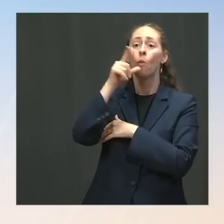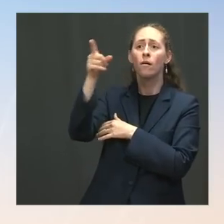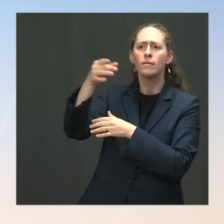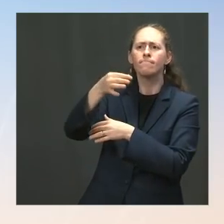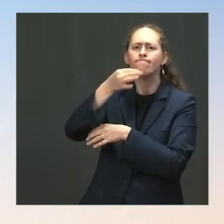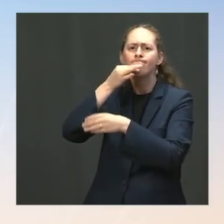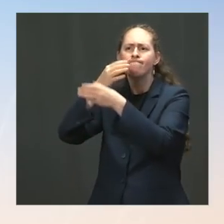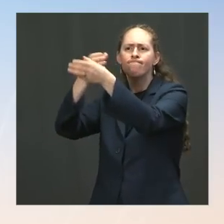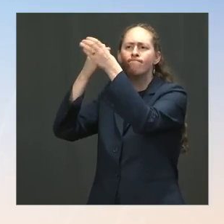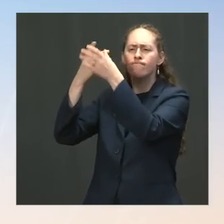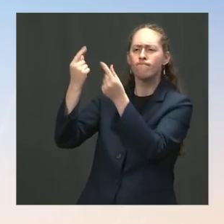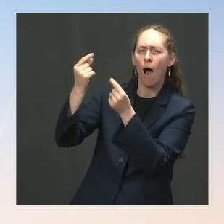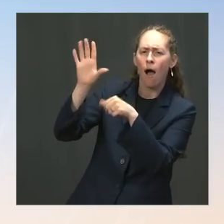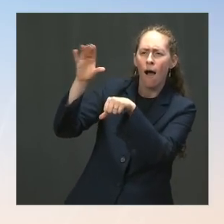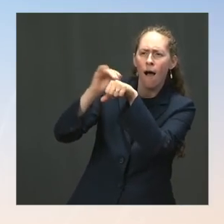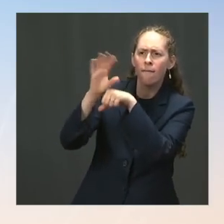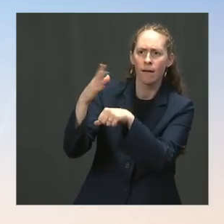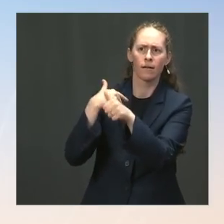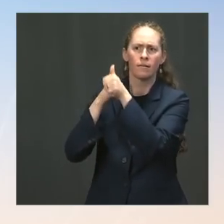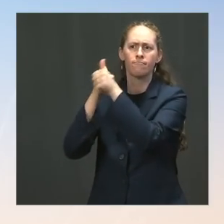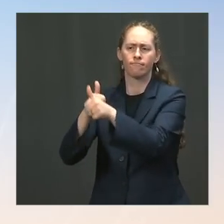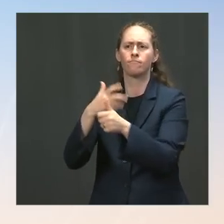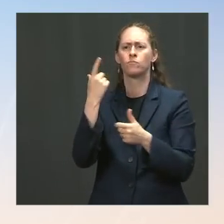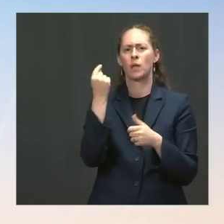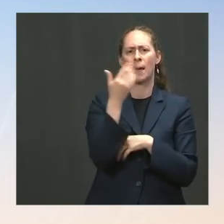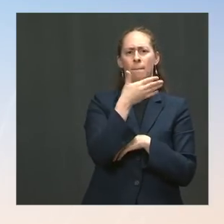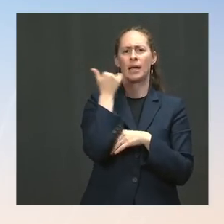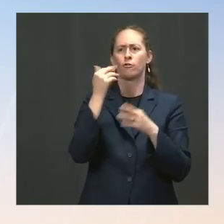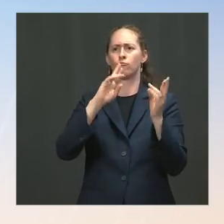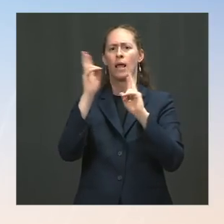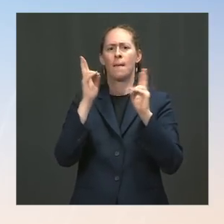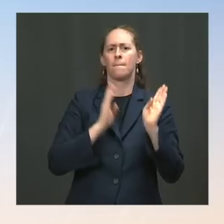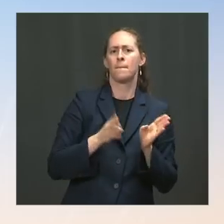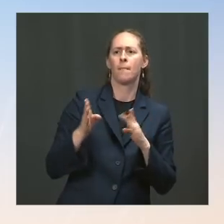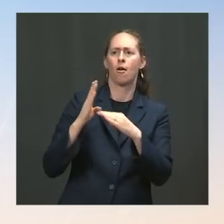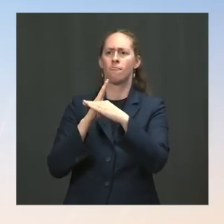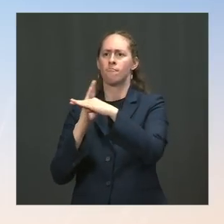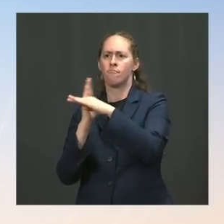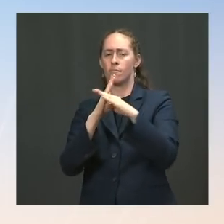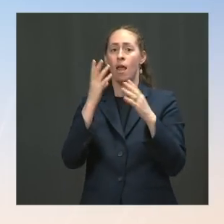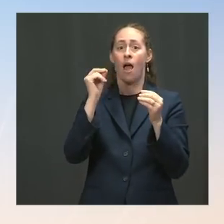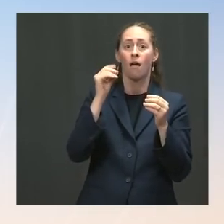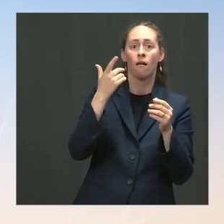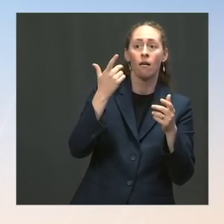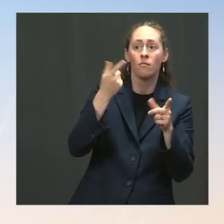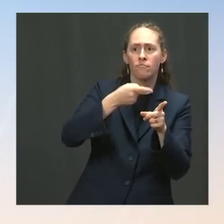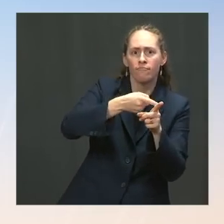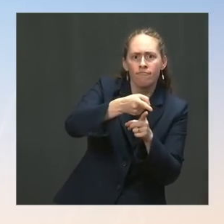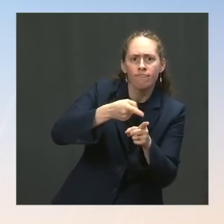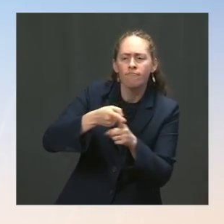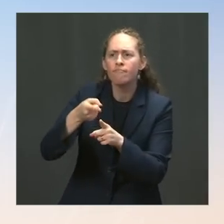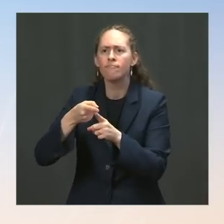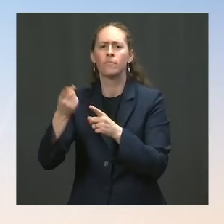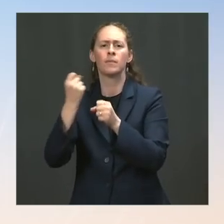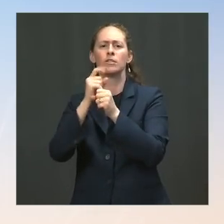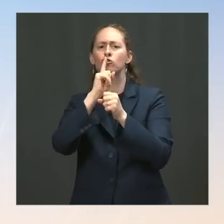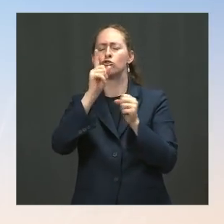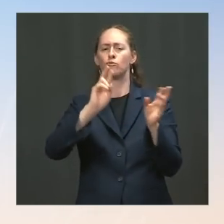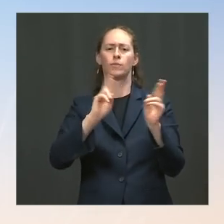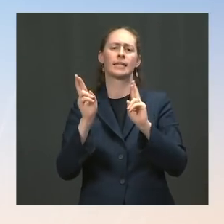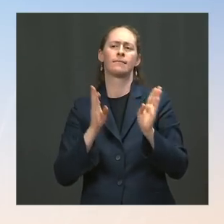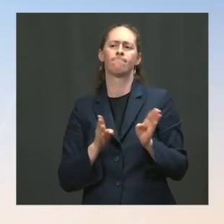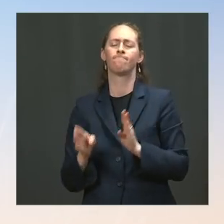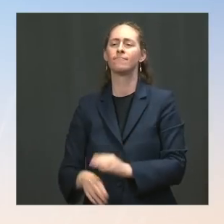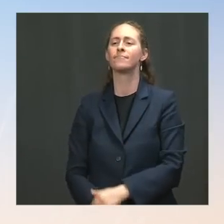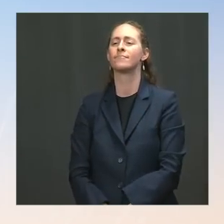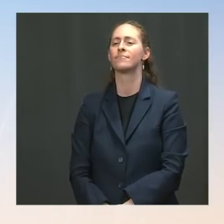mitigation strategies should be employed based on what we're seeing with the strains of COVID. But I'll tell you what worked. When you wear